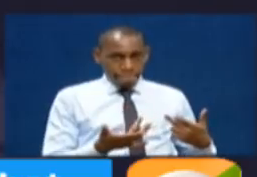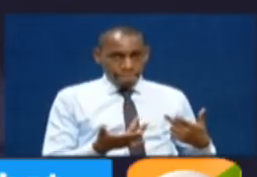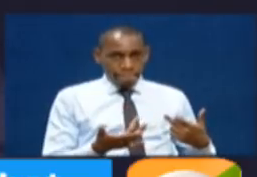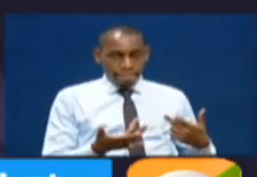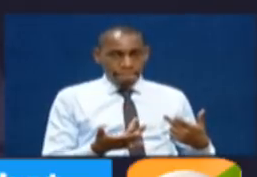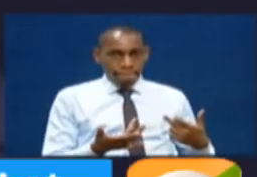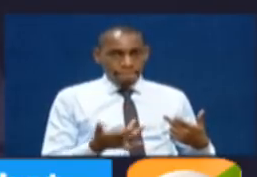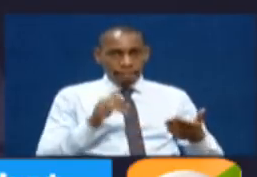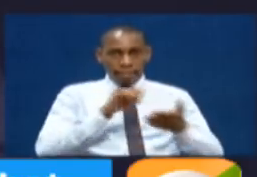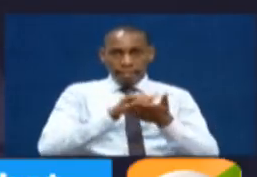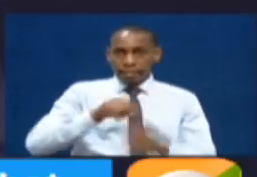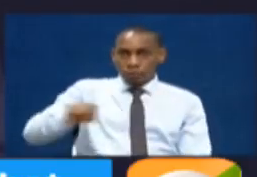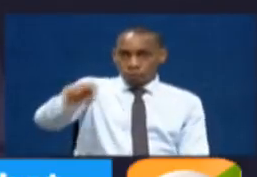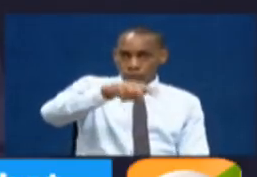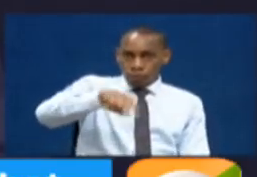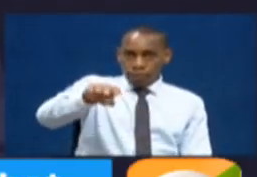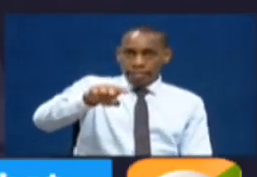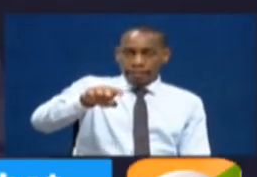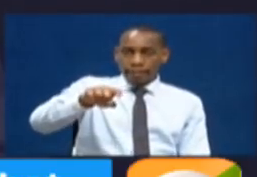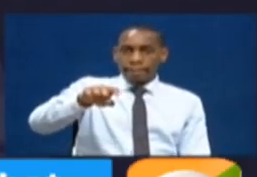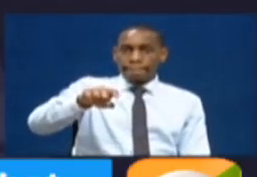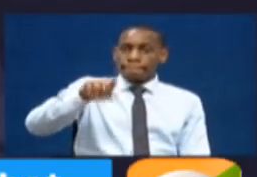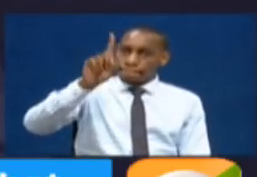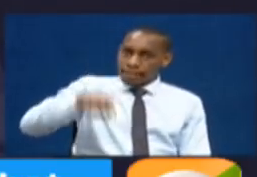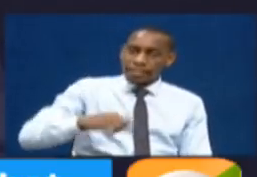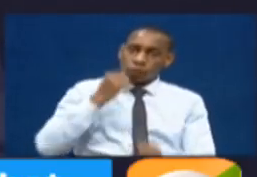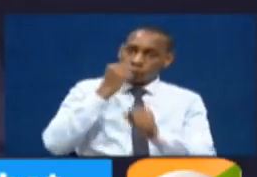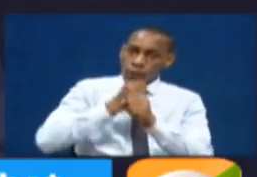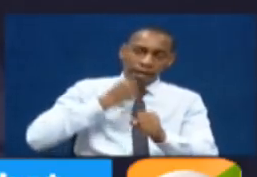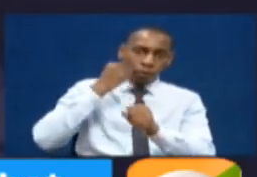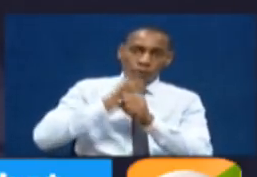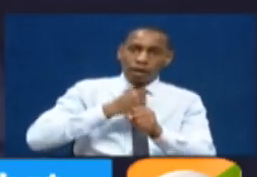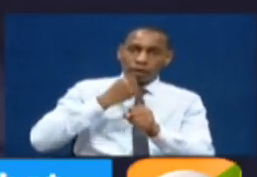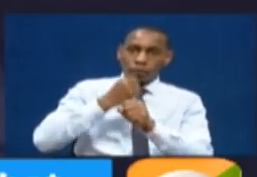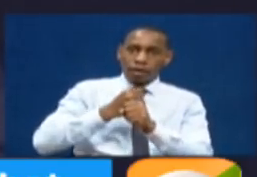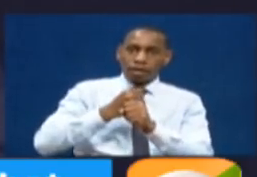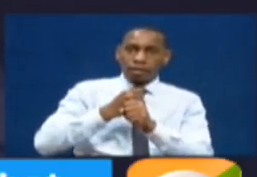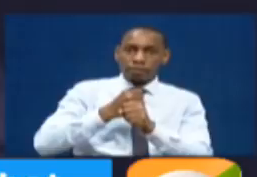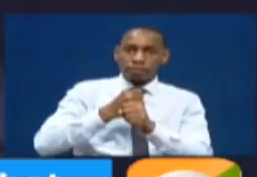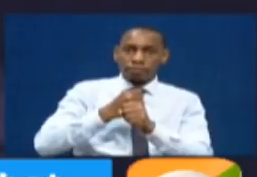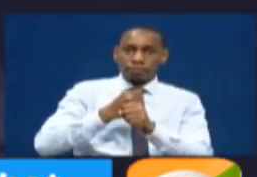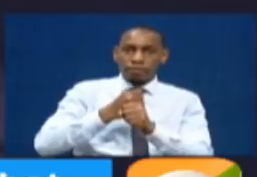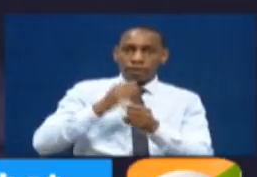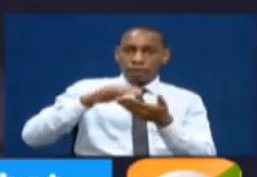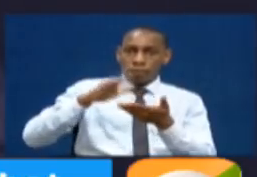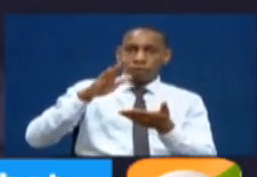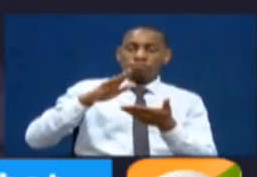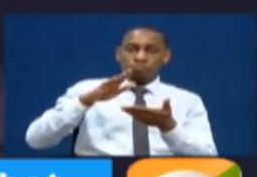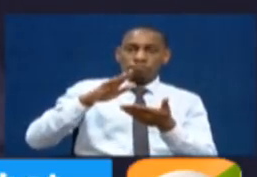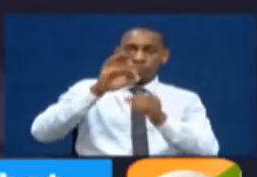we have got to work more about the voter.